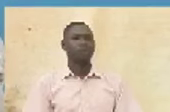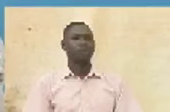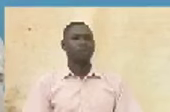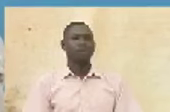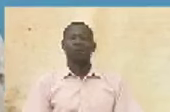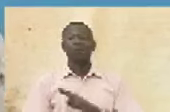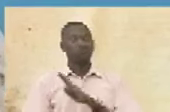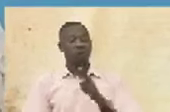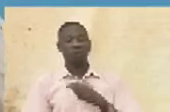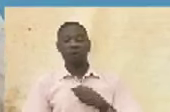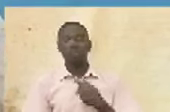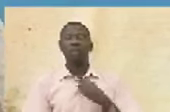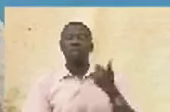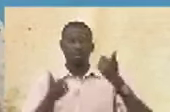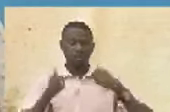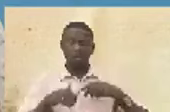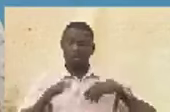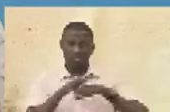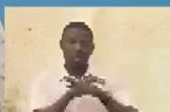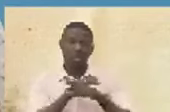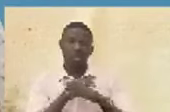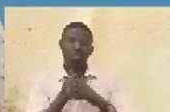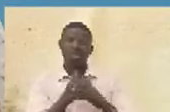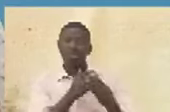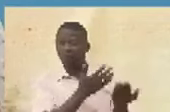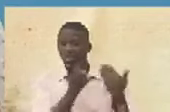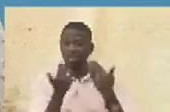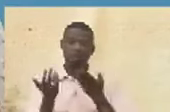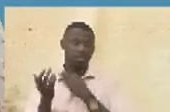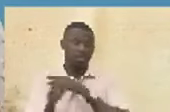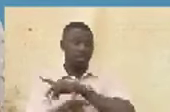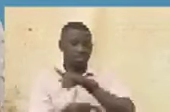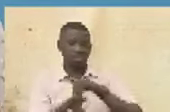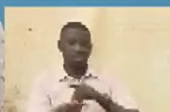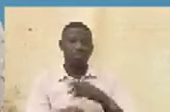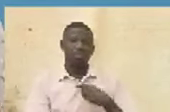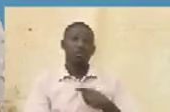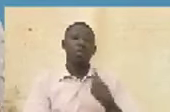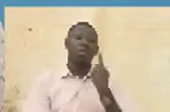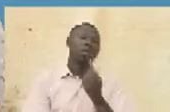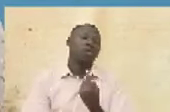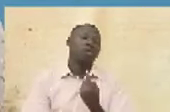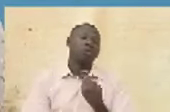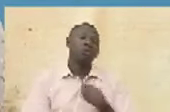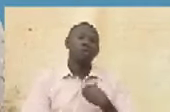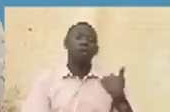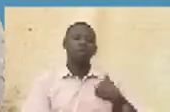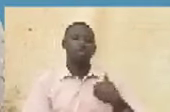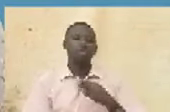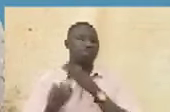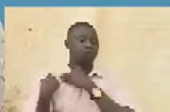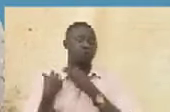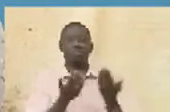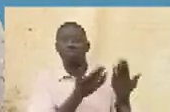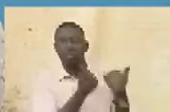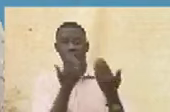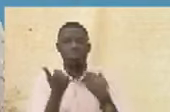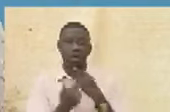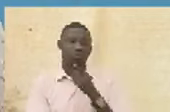No, this happens inside when you are inside. You are there only with those who will bathe you.